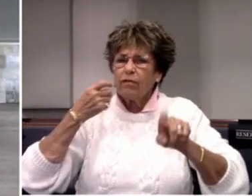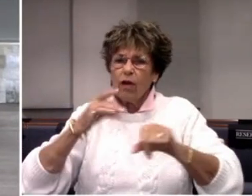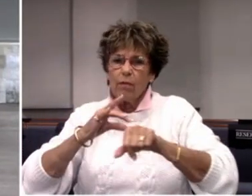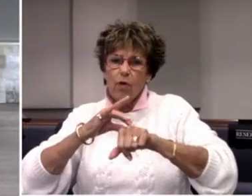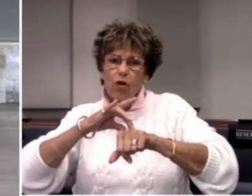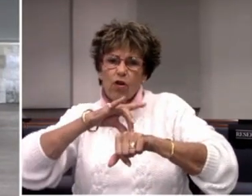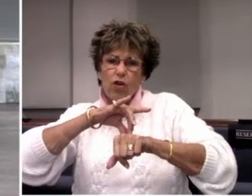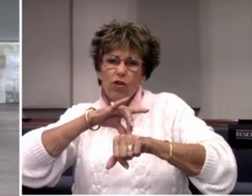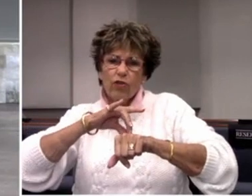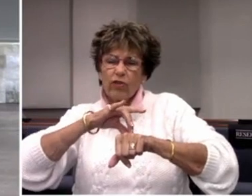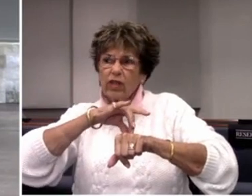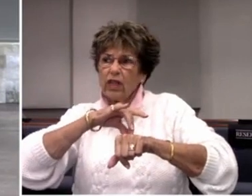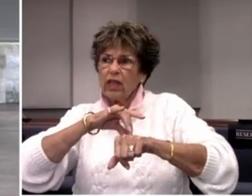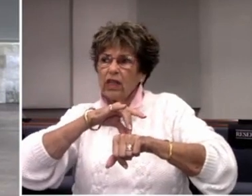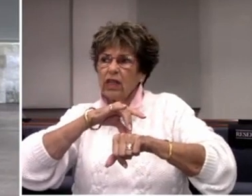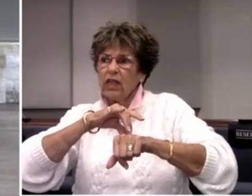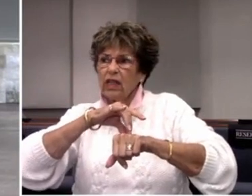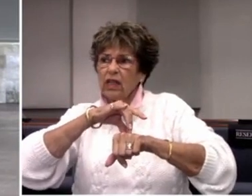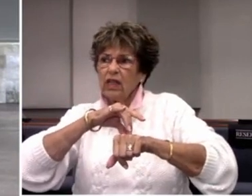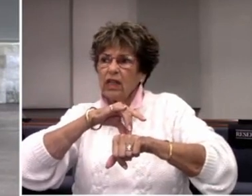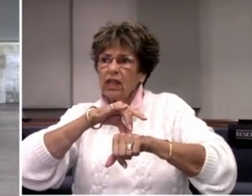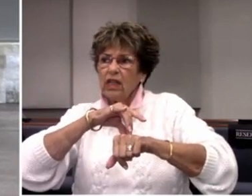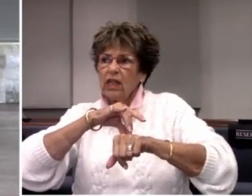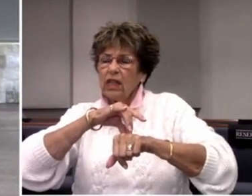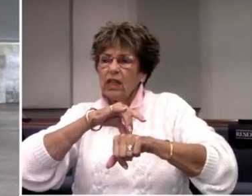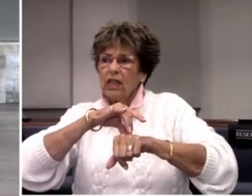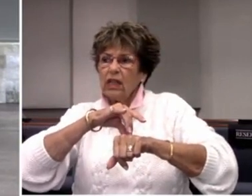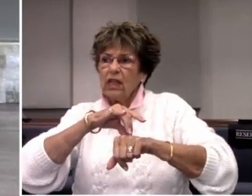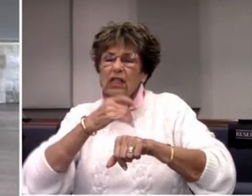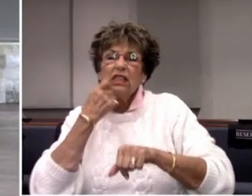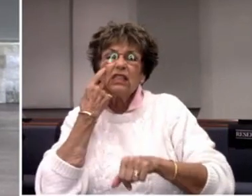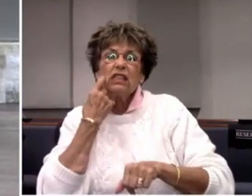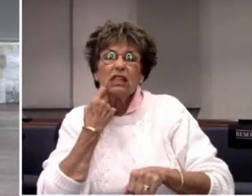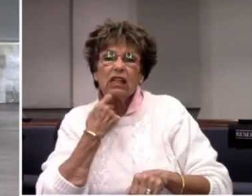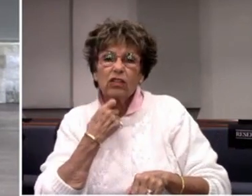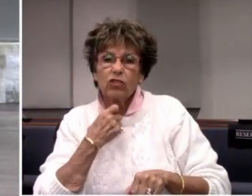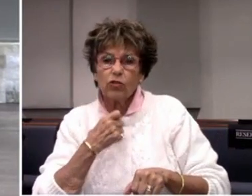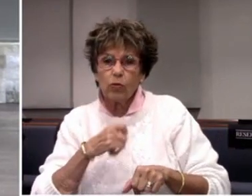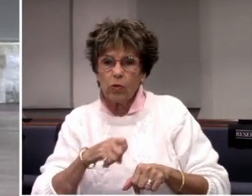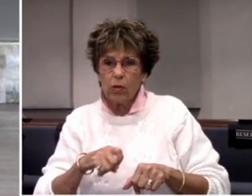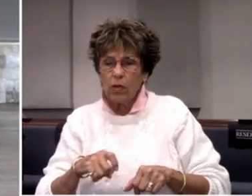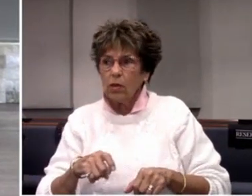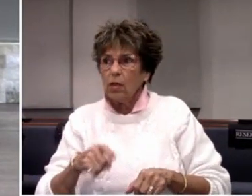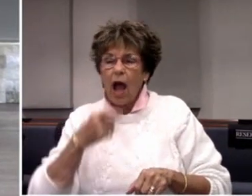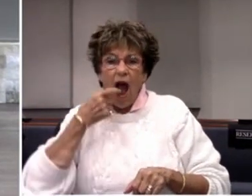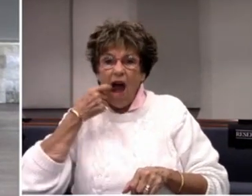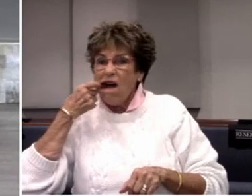sensual. What's that word? Devilish. Right? This is wisdom